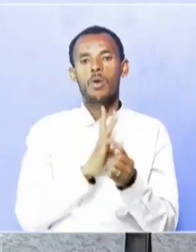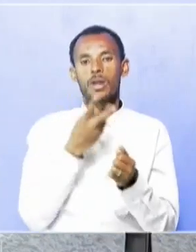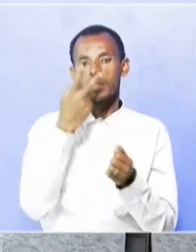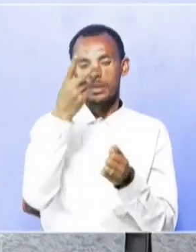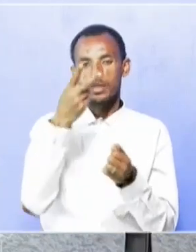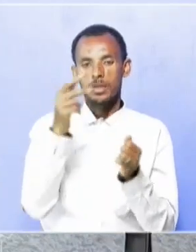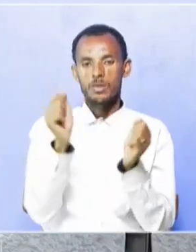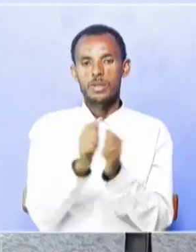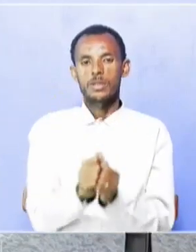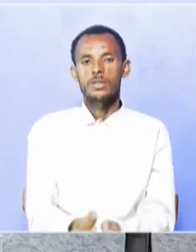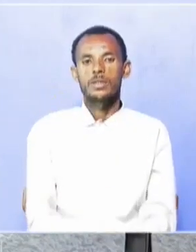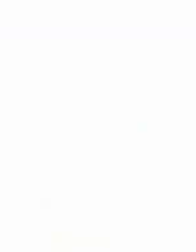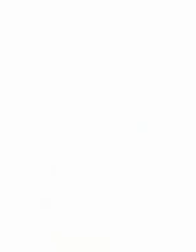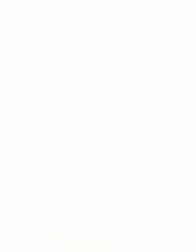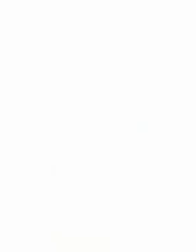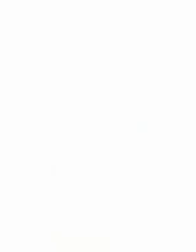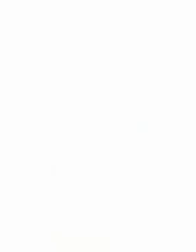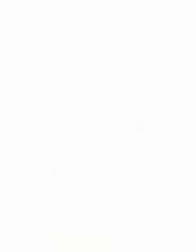it together.